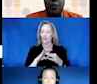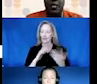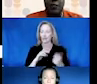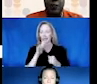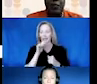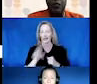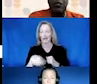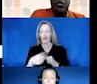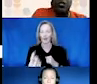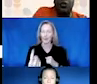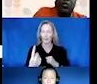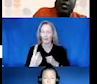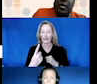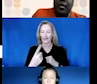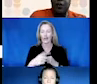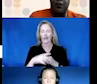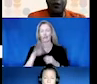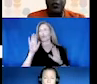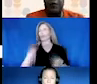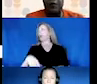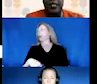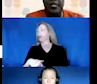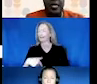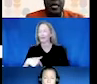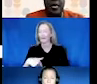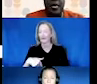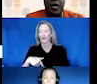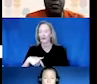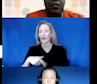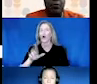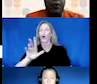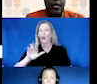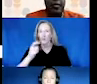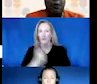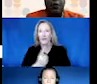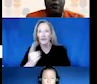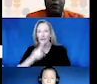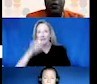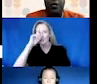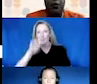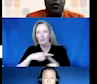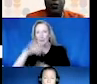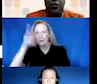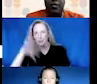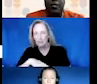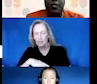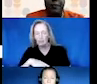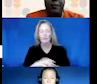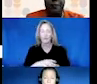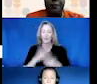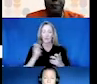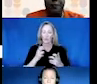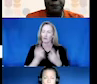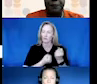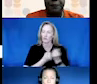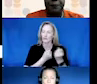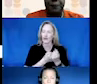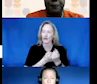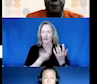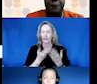their roles as fathers in early care for infants, and then also provide them with community resources.